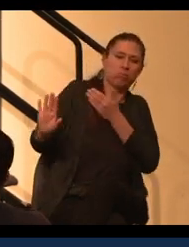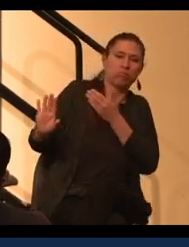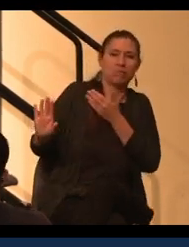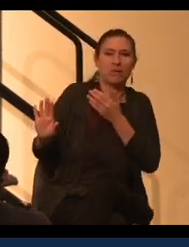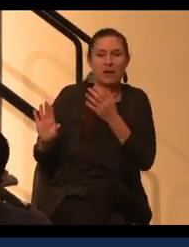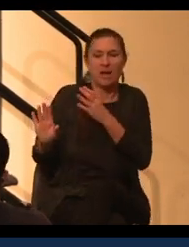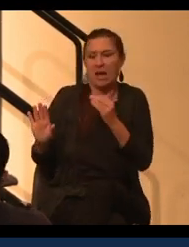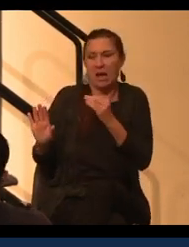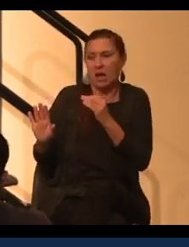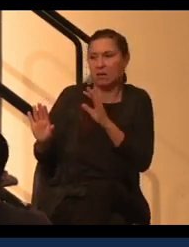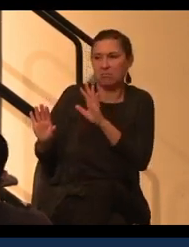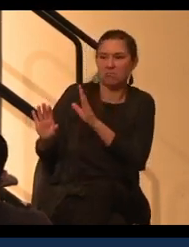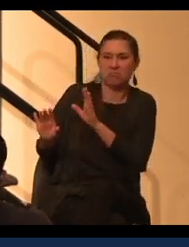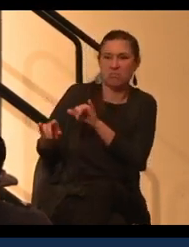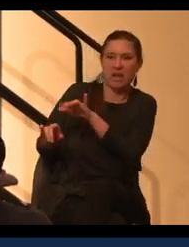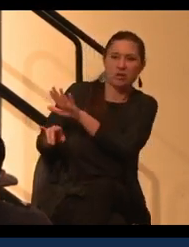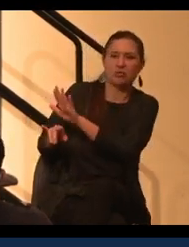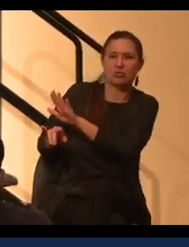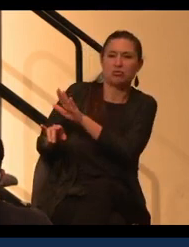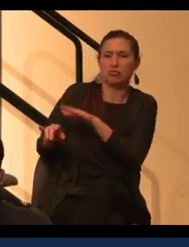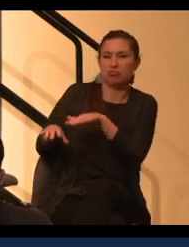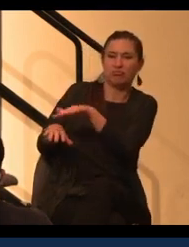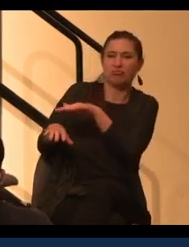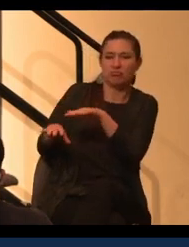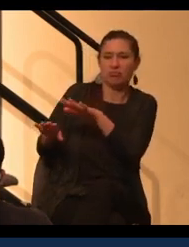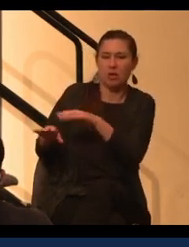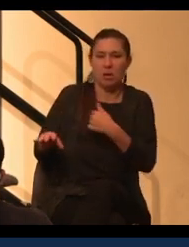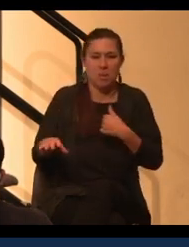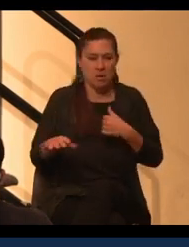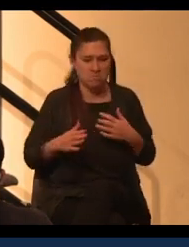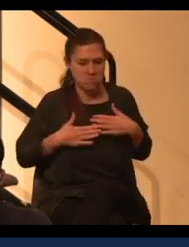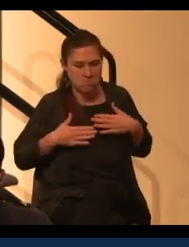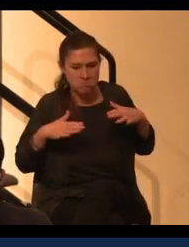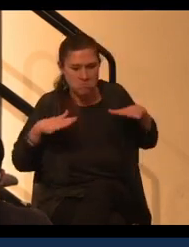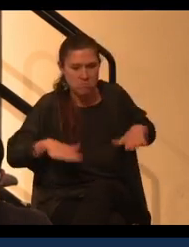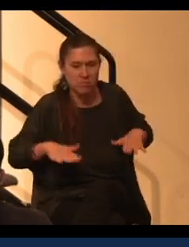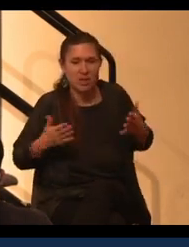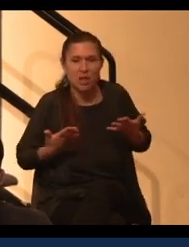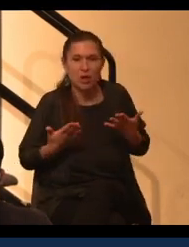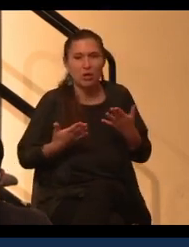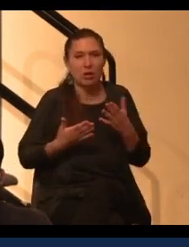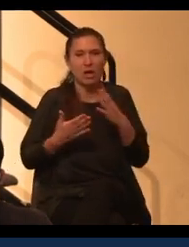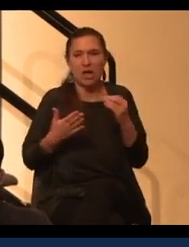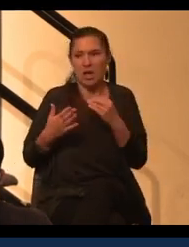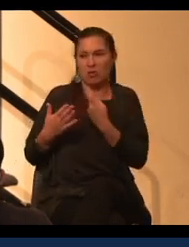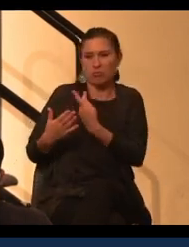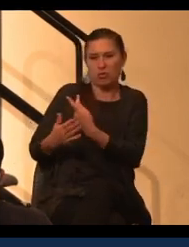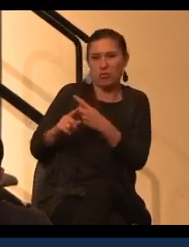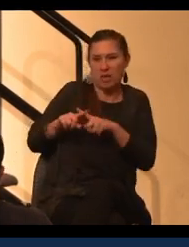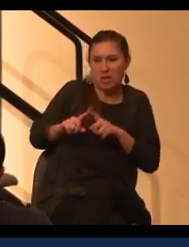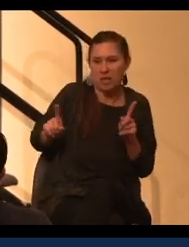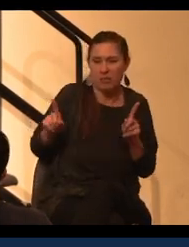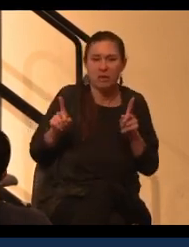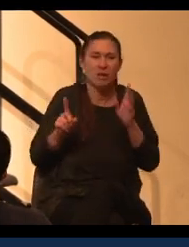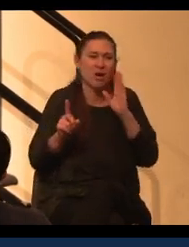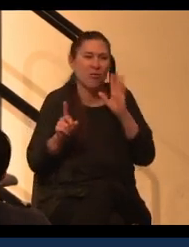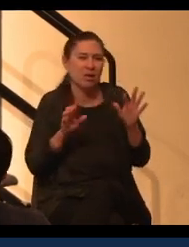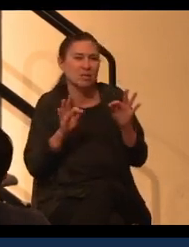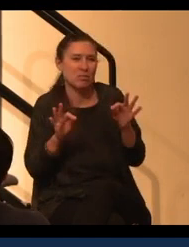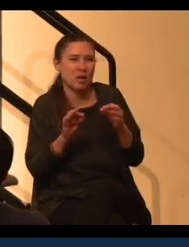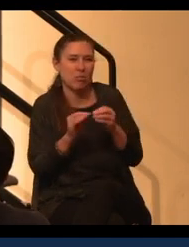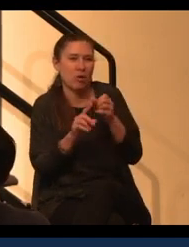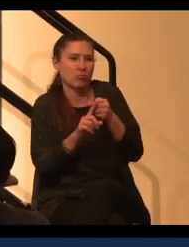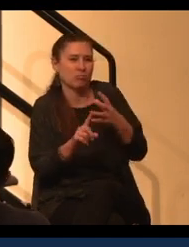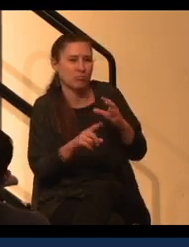we are actually not aligned, that we don't have anything in common, that we are different. And I'll go into more of that in a bit.